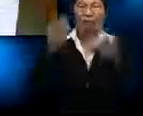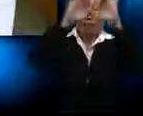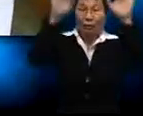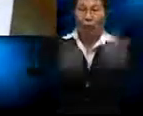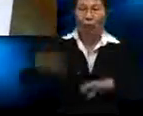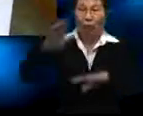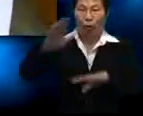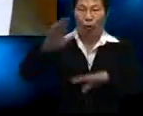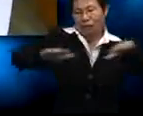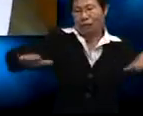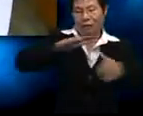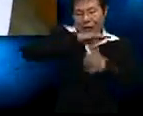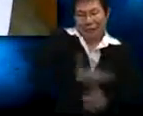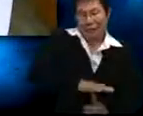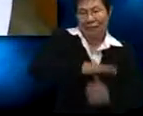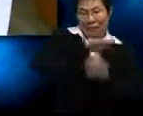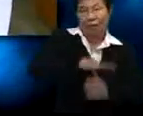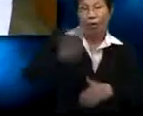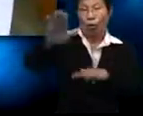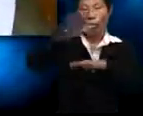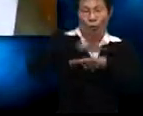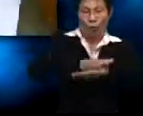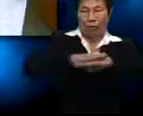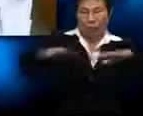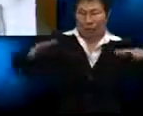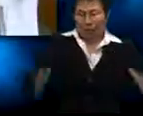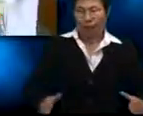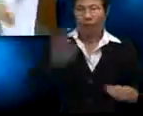tension. On your table,